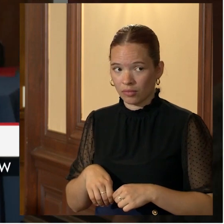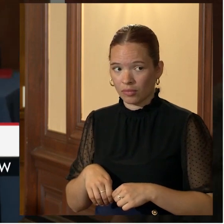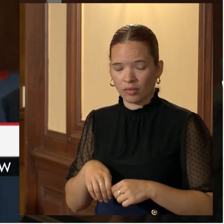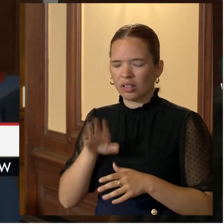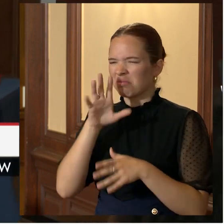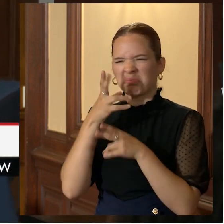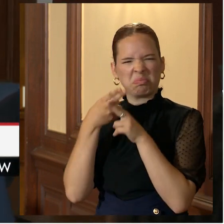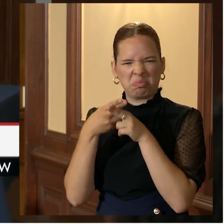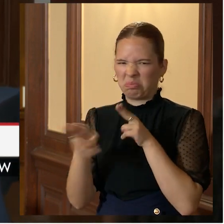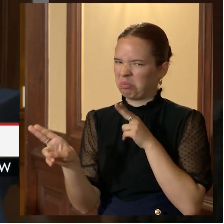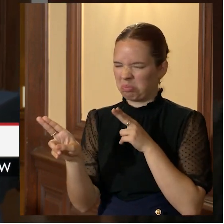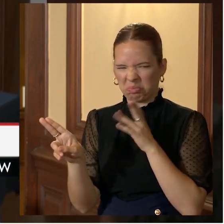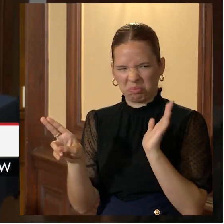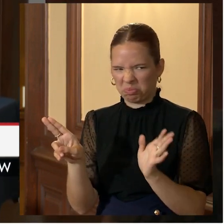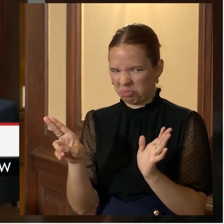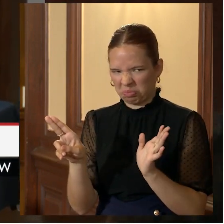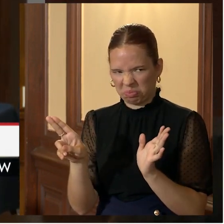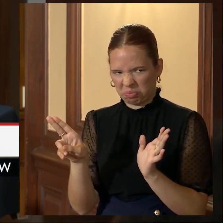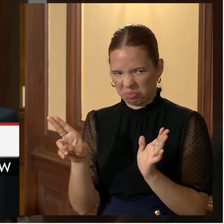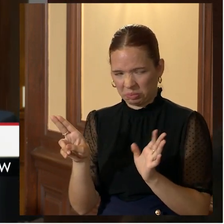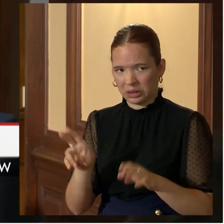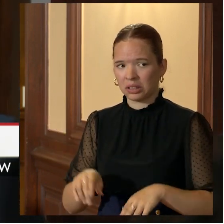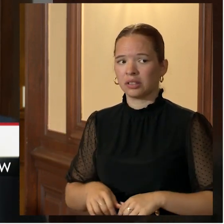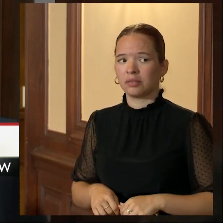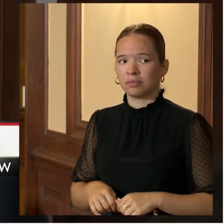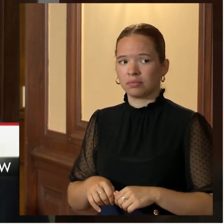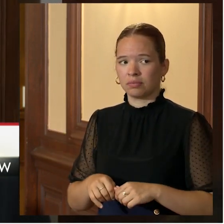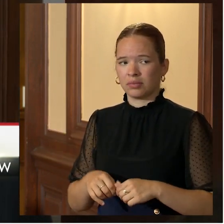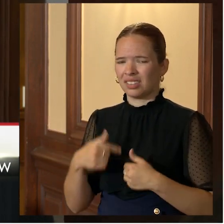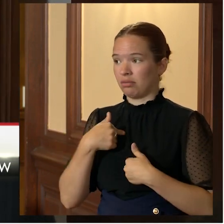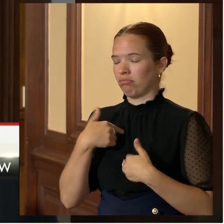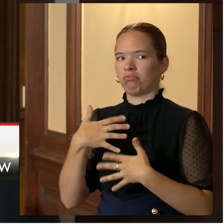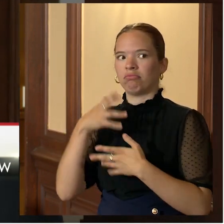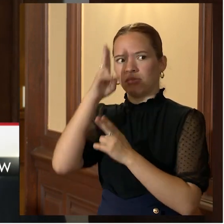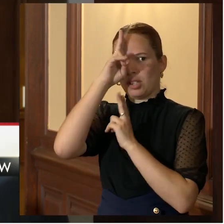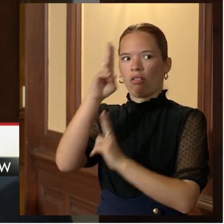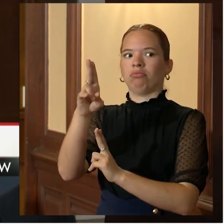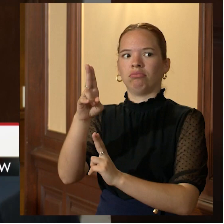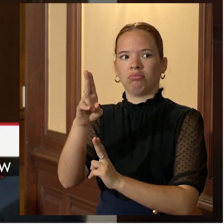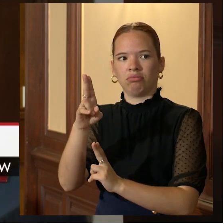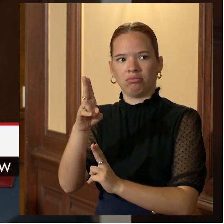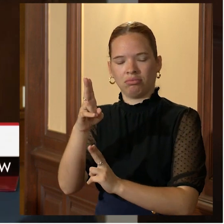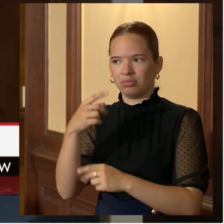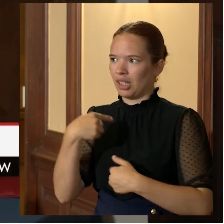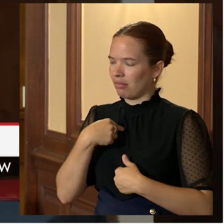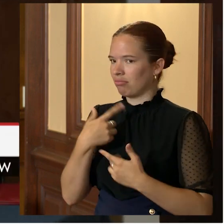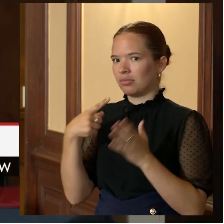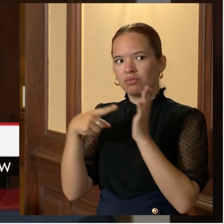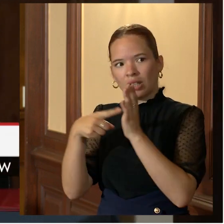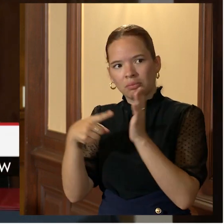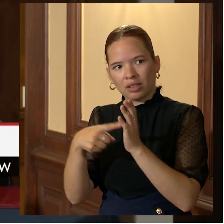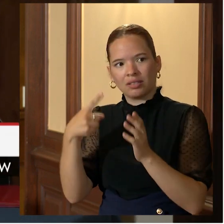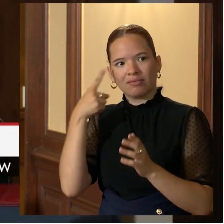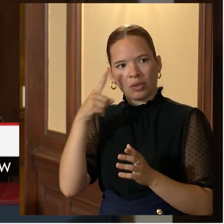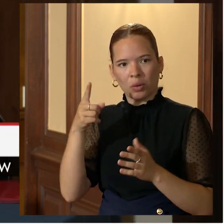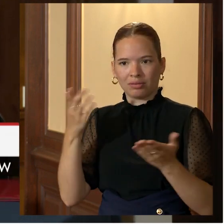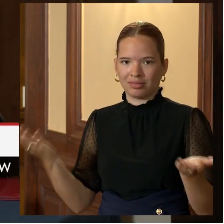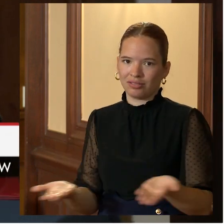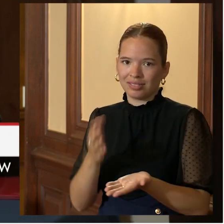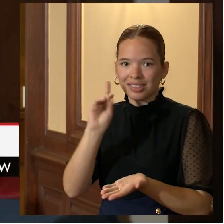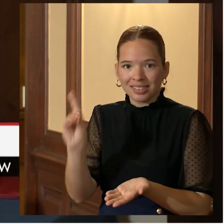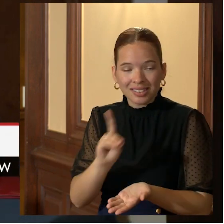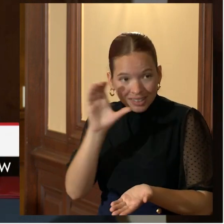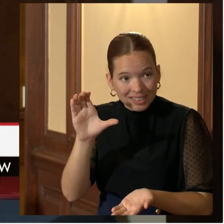The honor of my lifetime was being the U.S. Representative of Washington, D.C., and I pride myself on not only doing a good job,